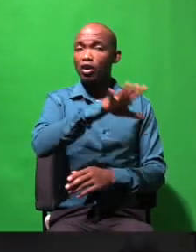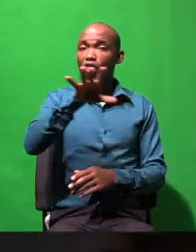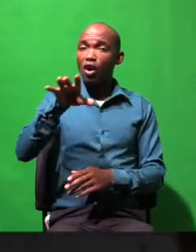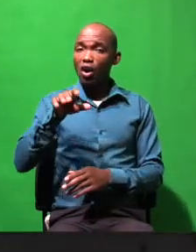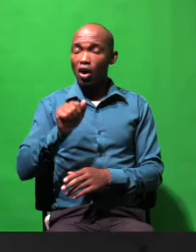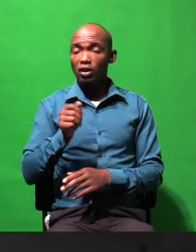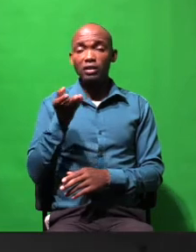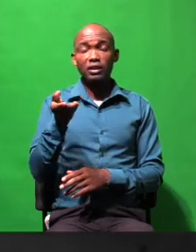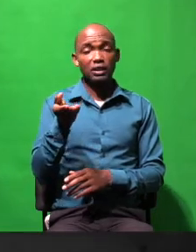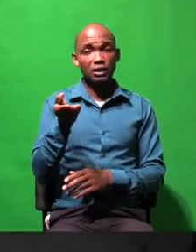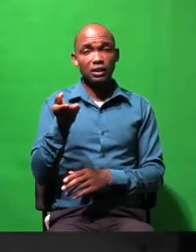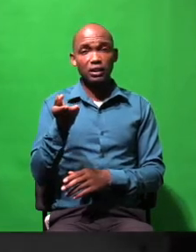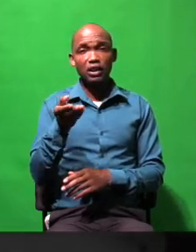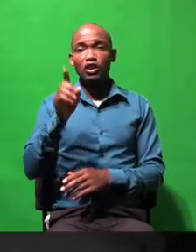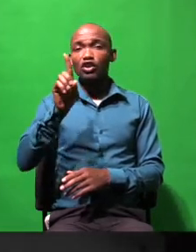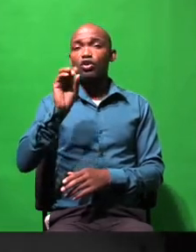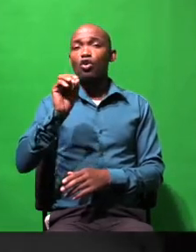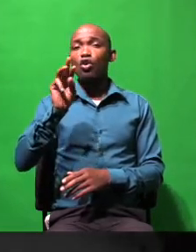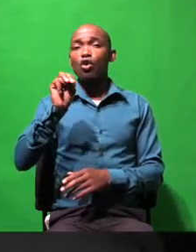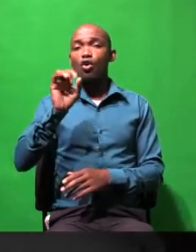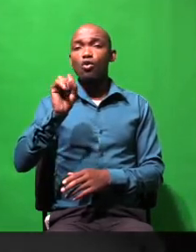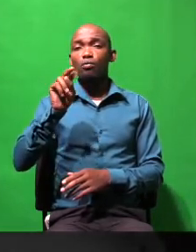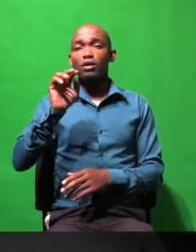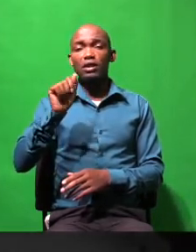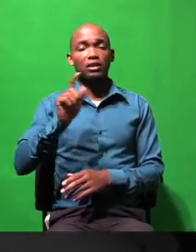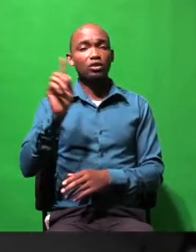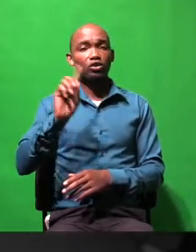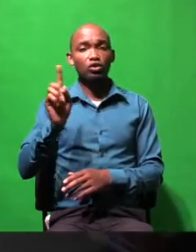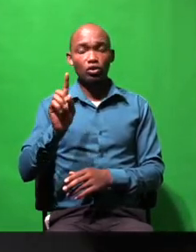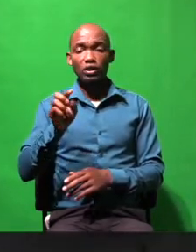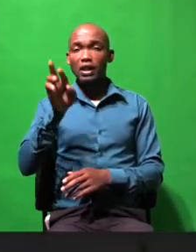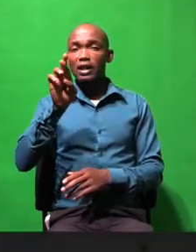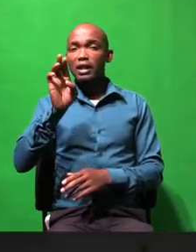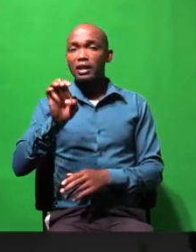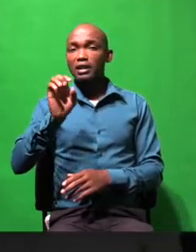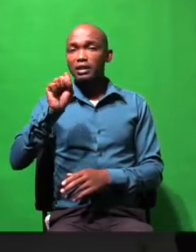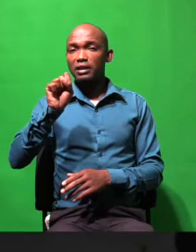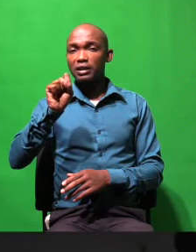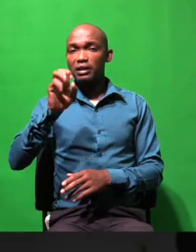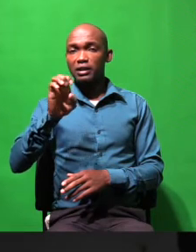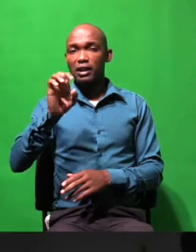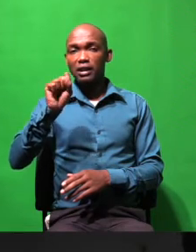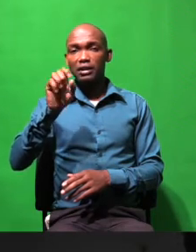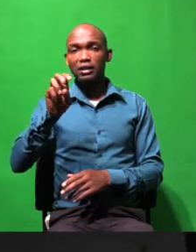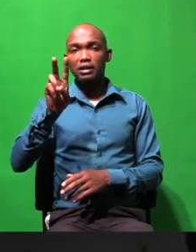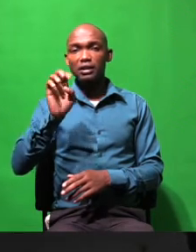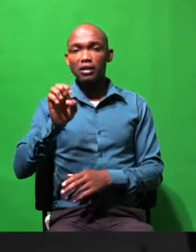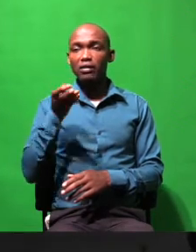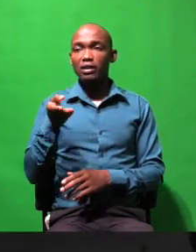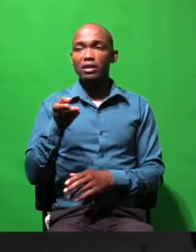are dominant genes and not recessive. So this one will be a